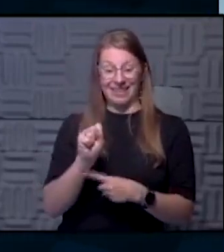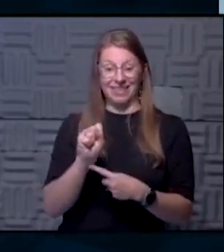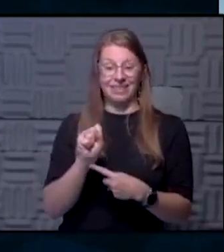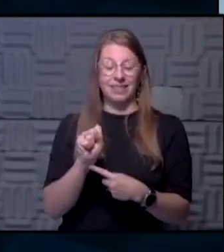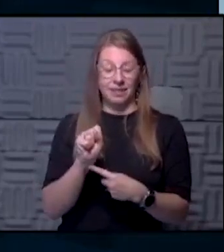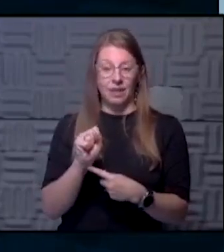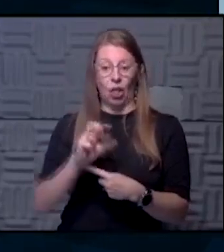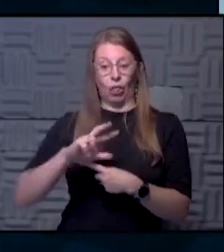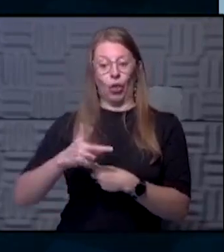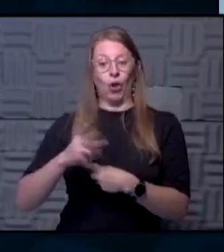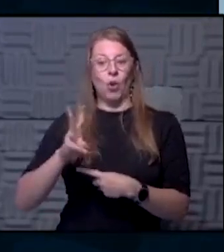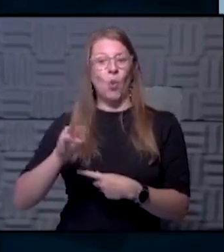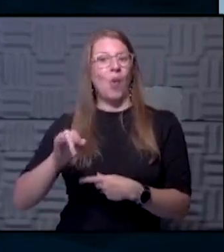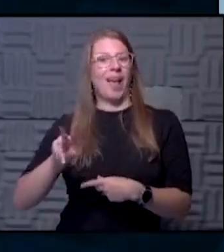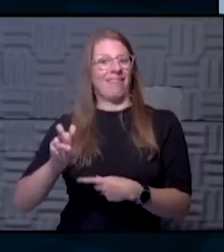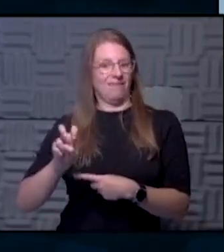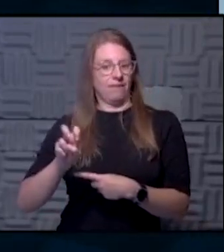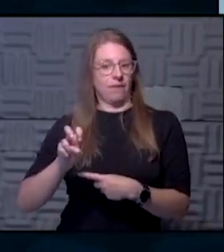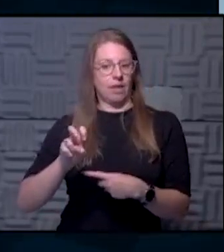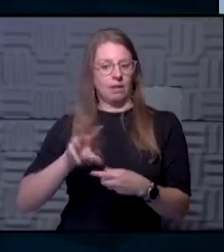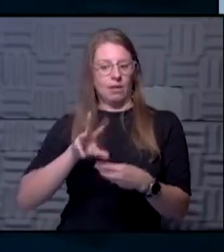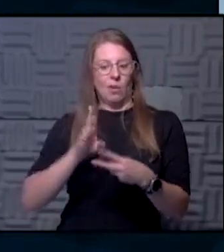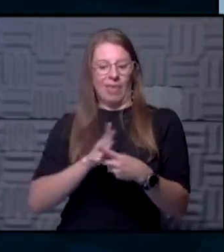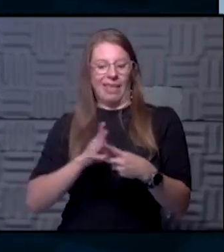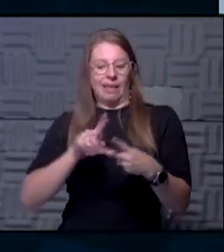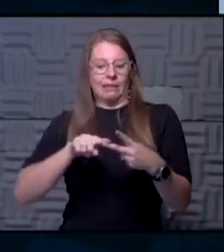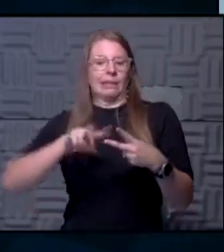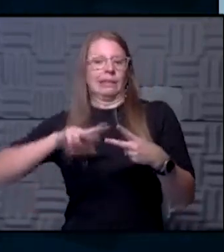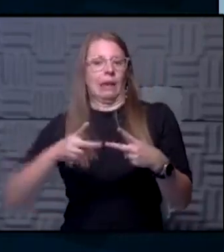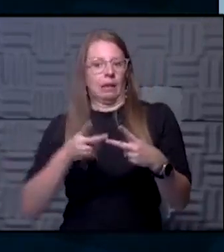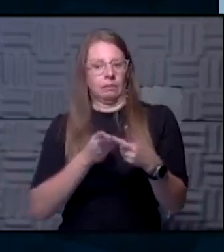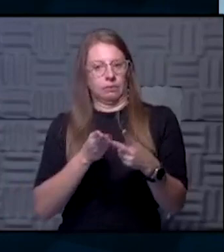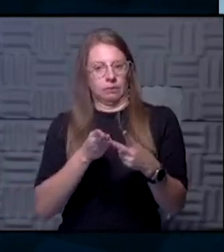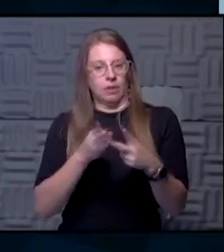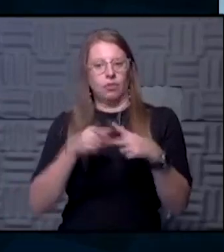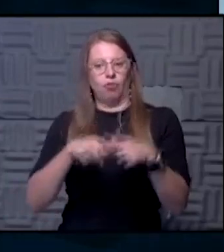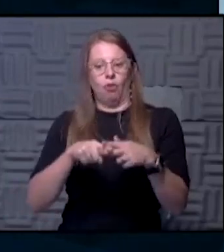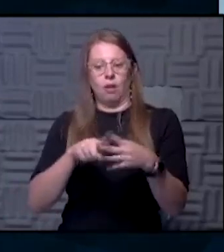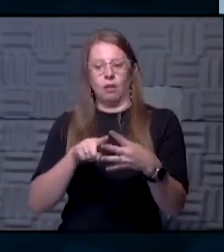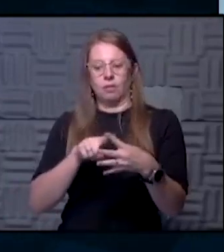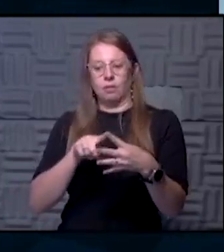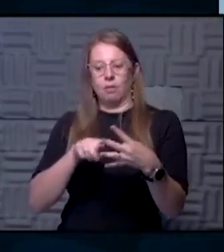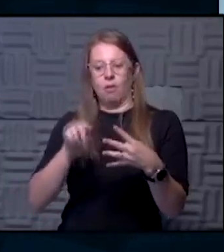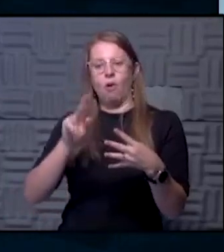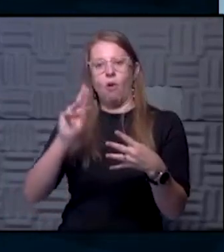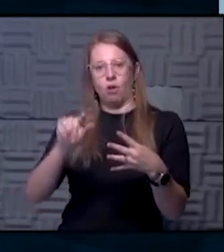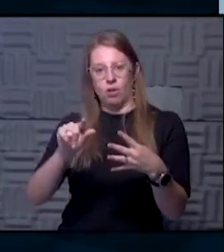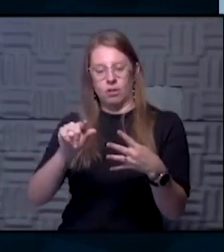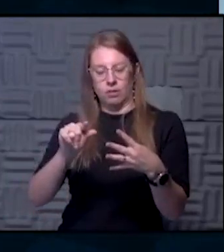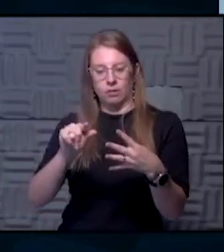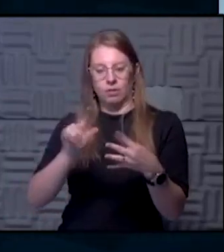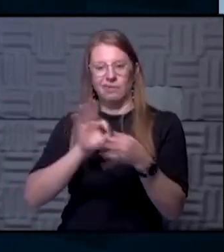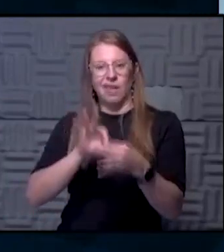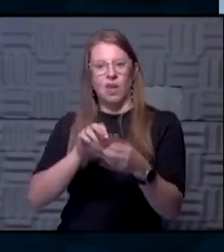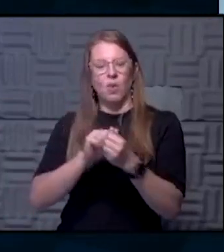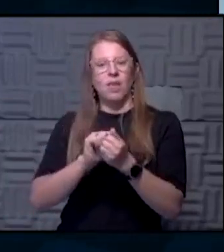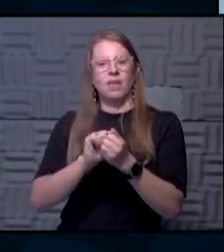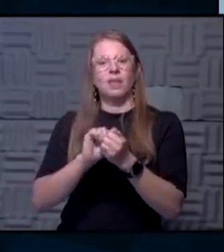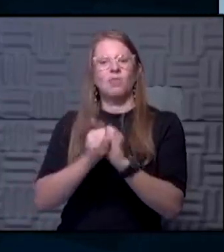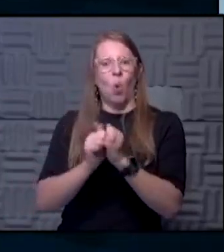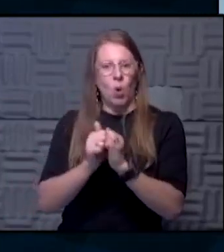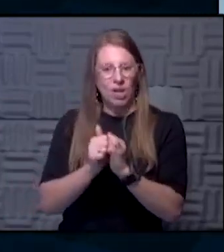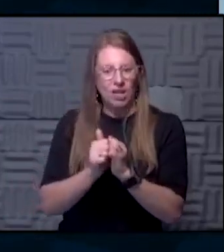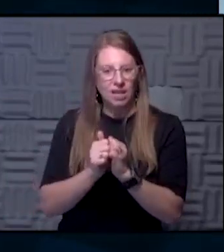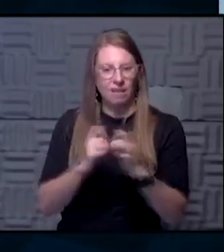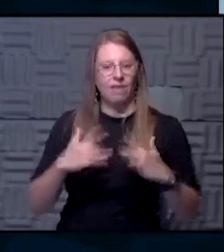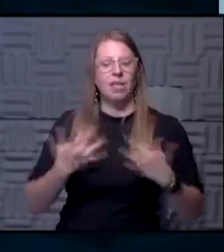third wave within that second wave, and that started in early August, and that mostly had to do with sporting events and a